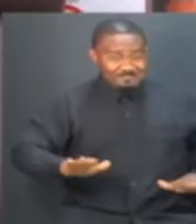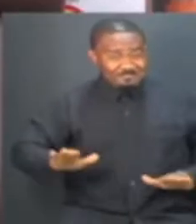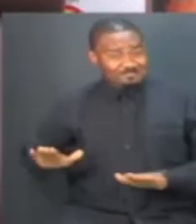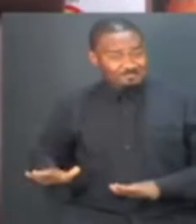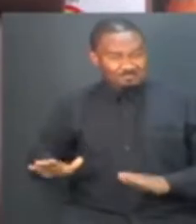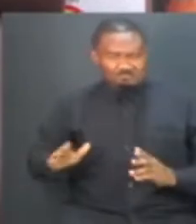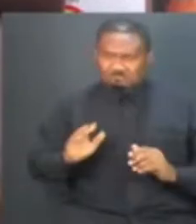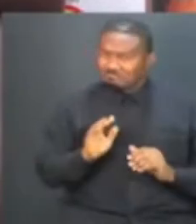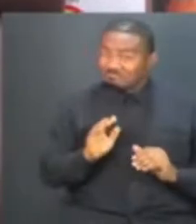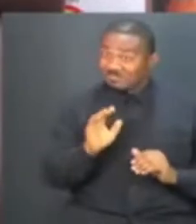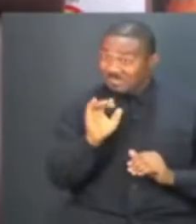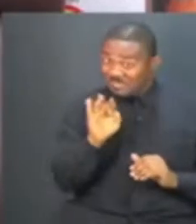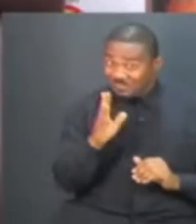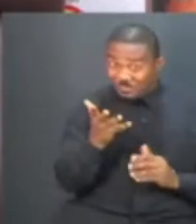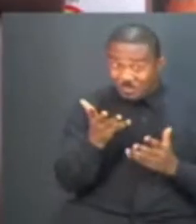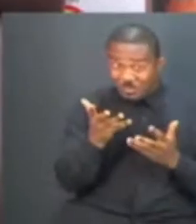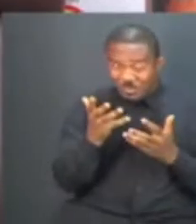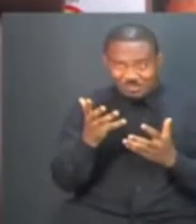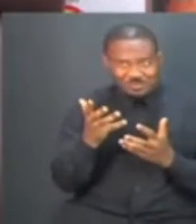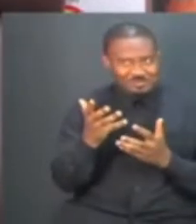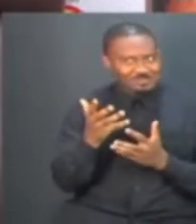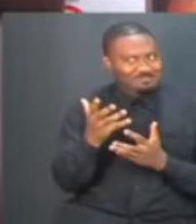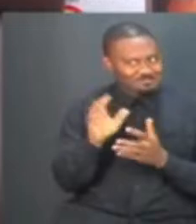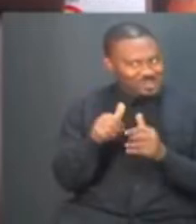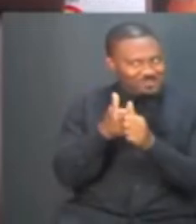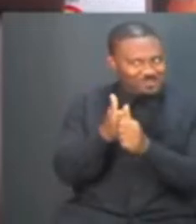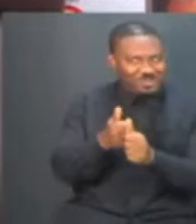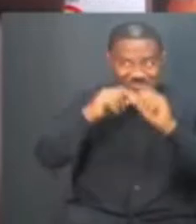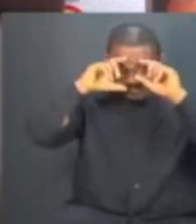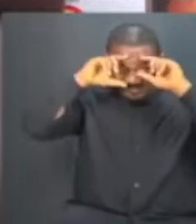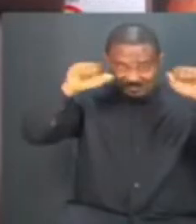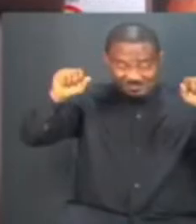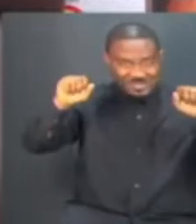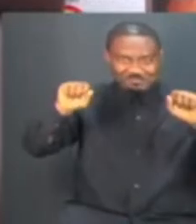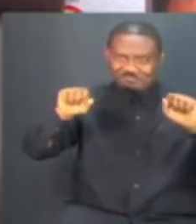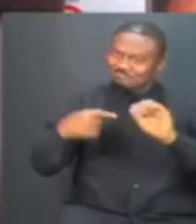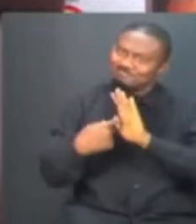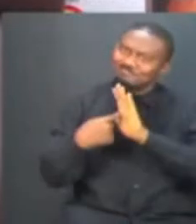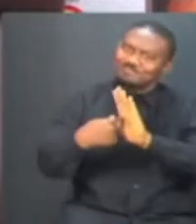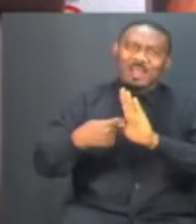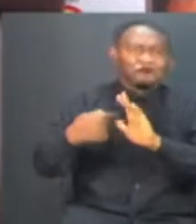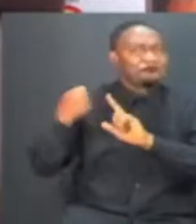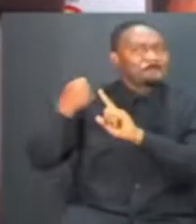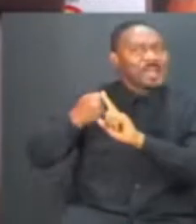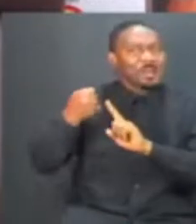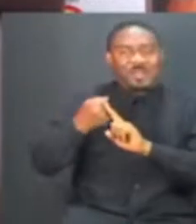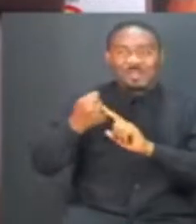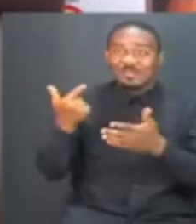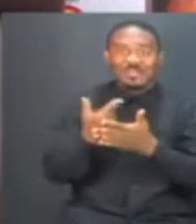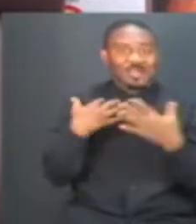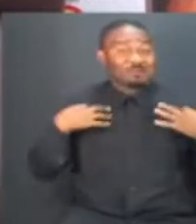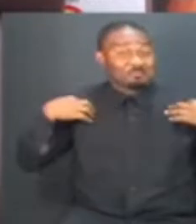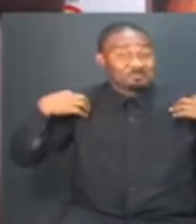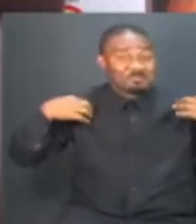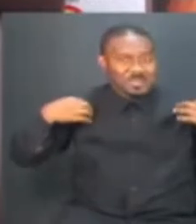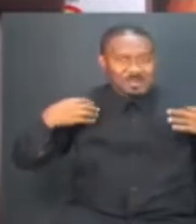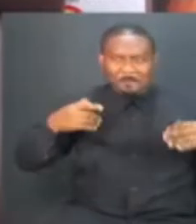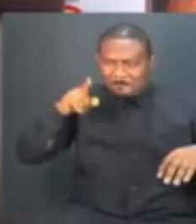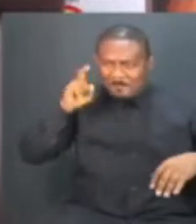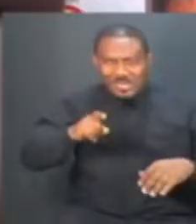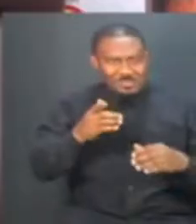obey the directives of the President, and for that matter, we should promote Ghanaian wear, you should do it properly.